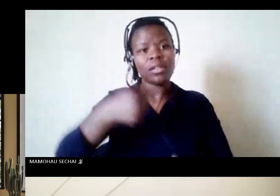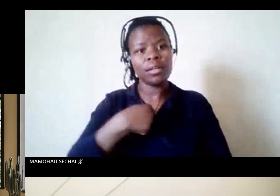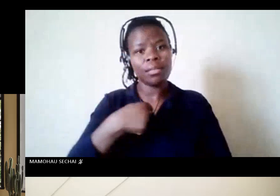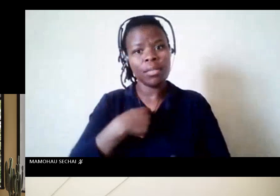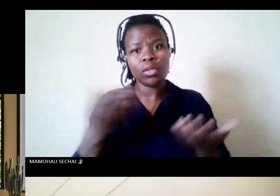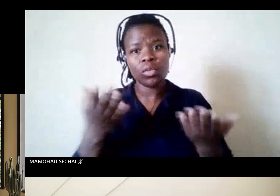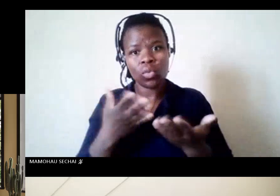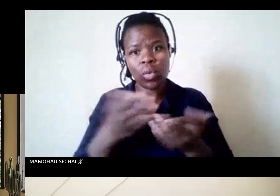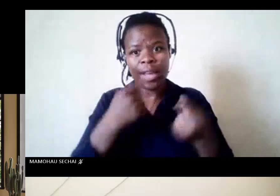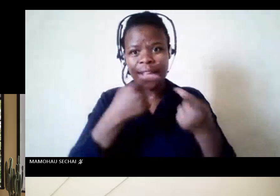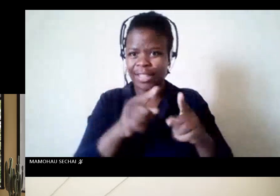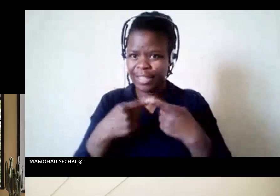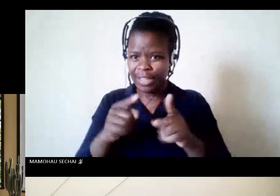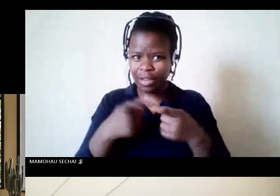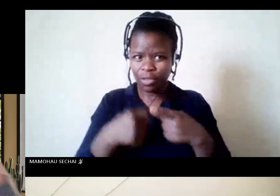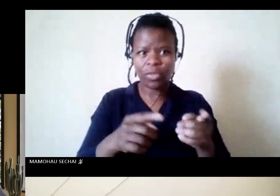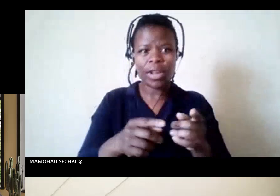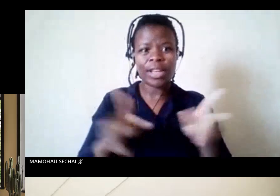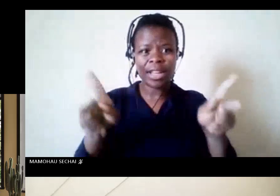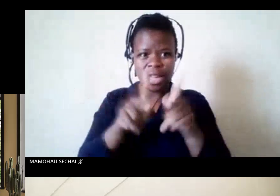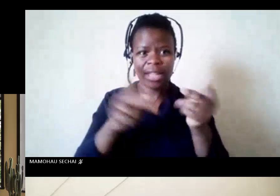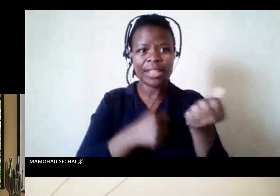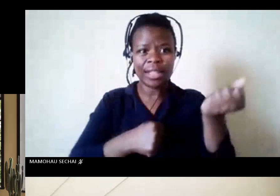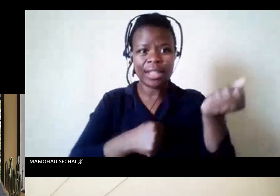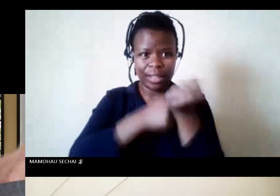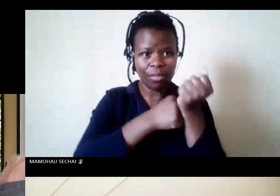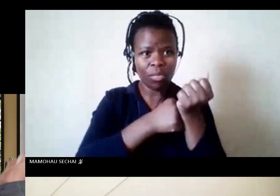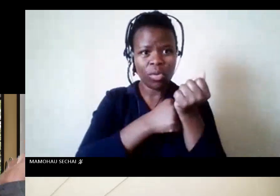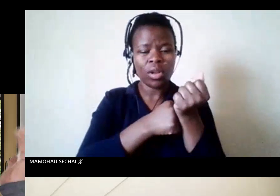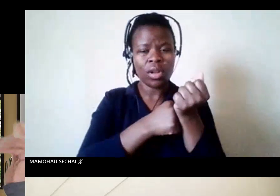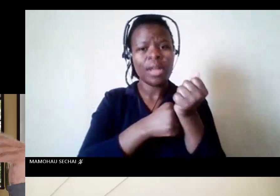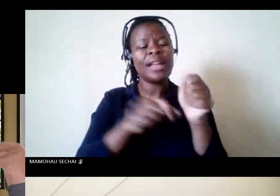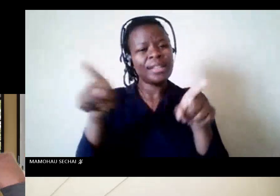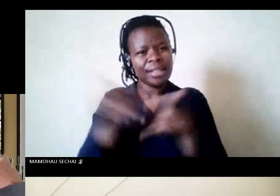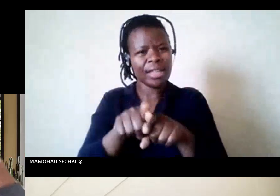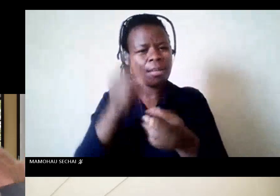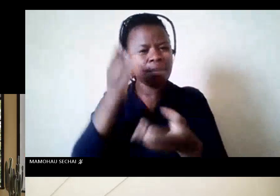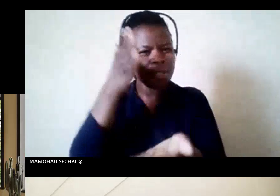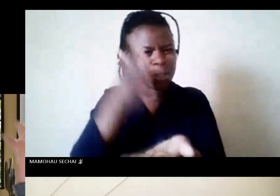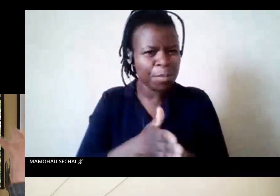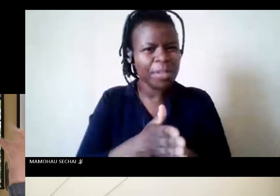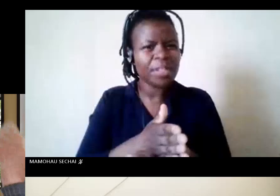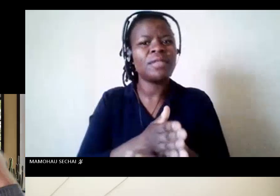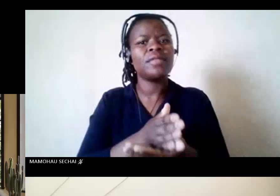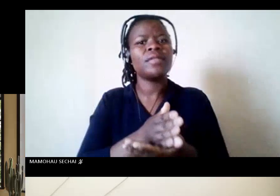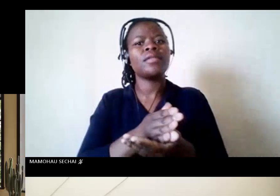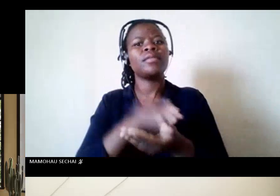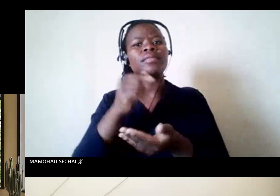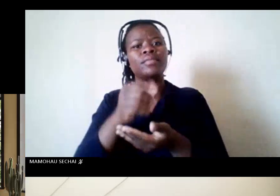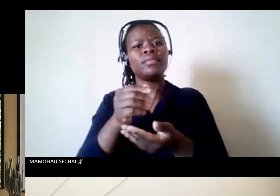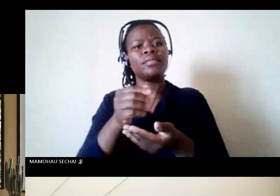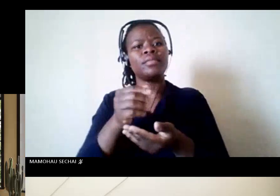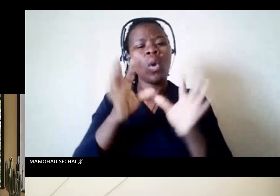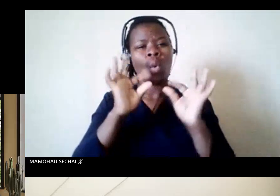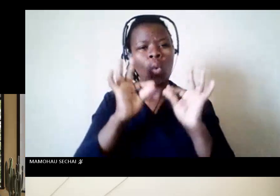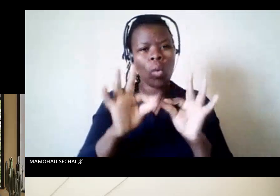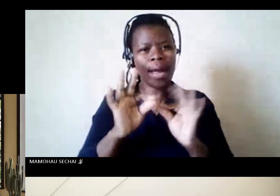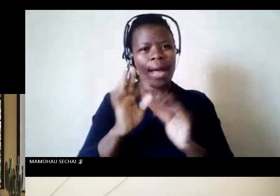various types of support and specifically sort of well-being.